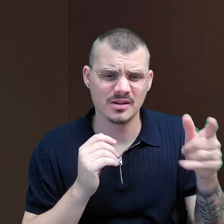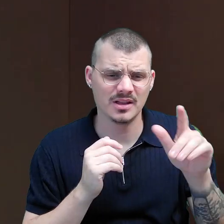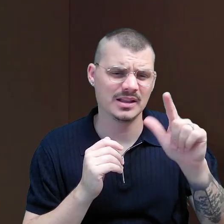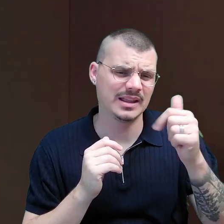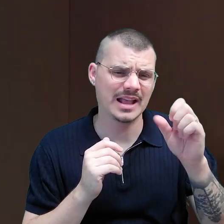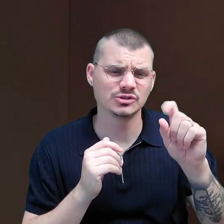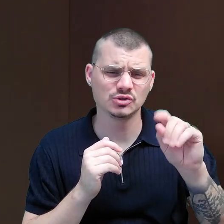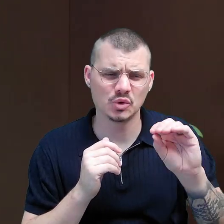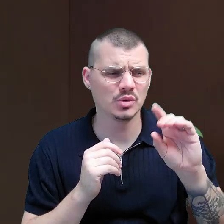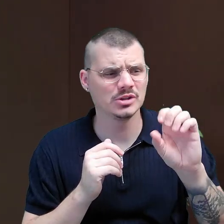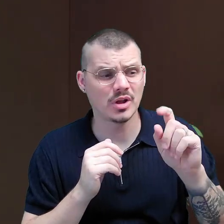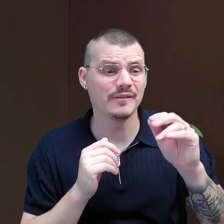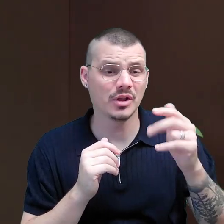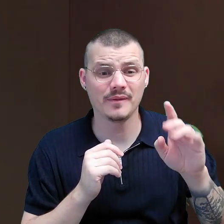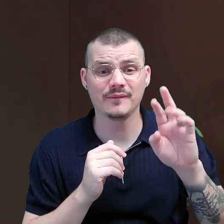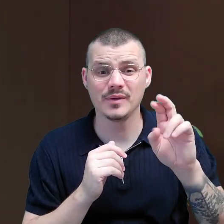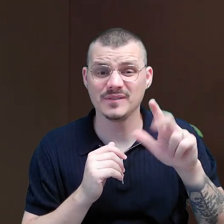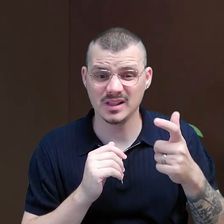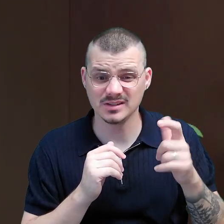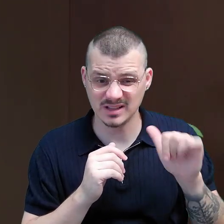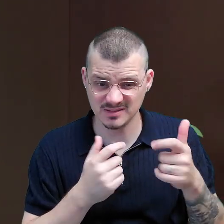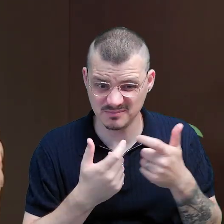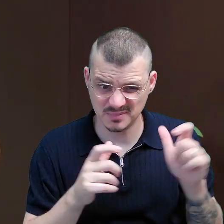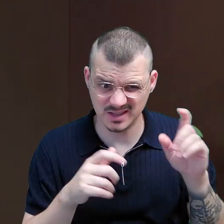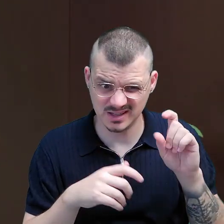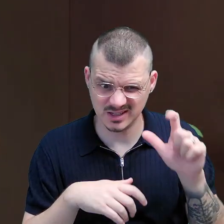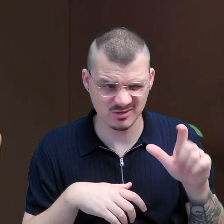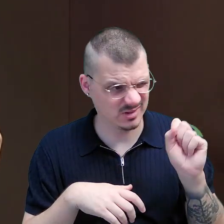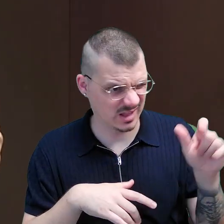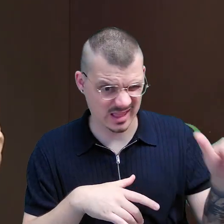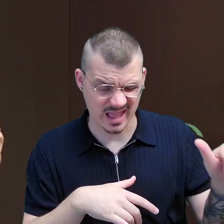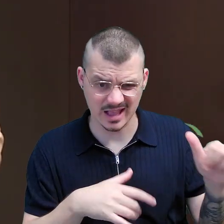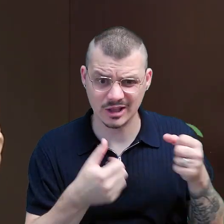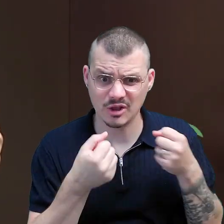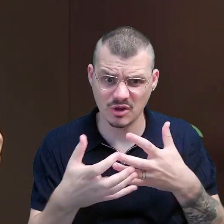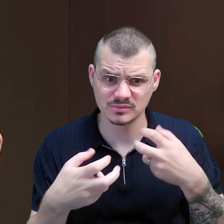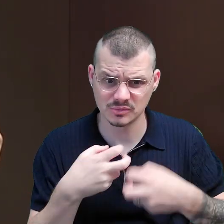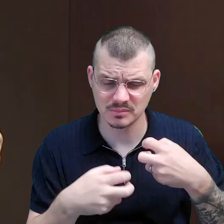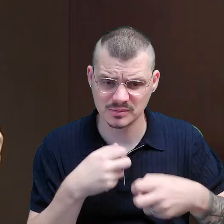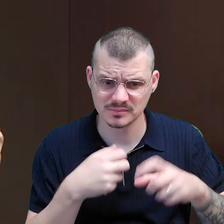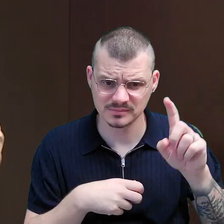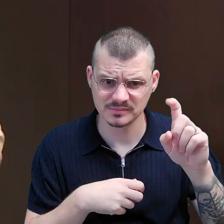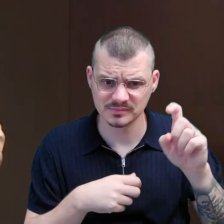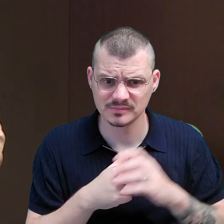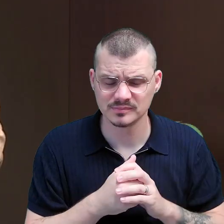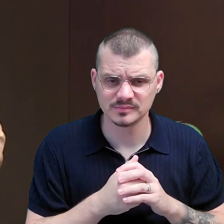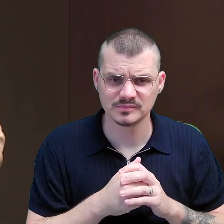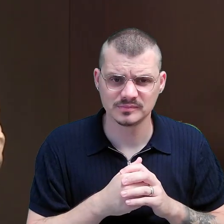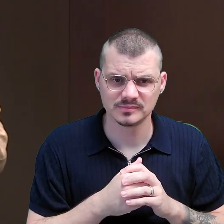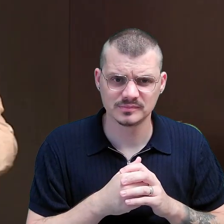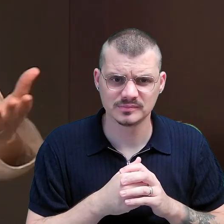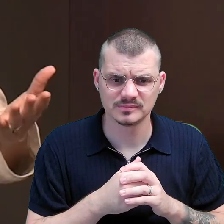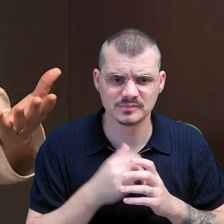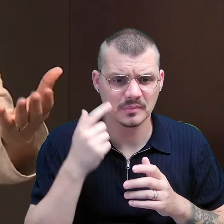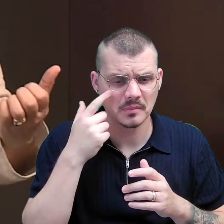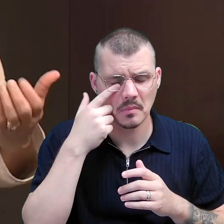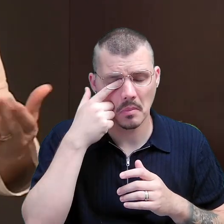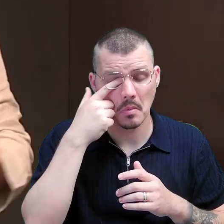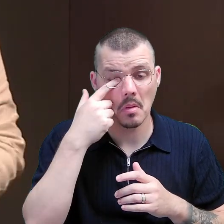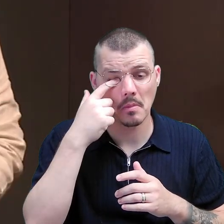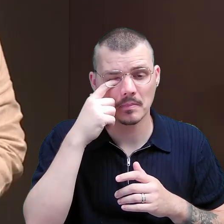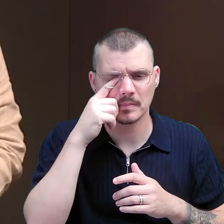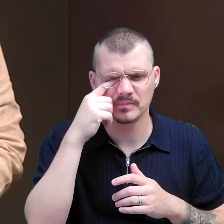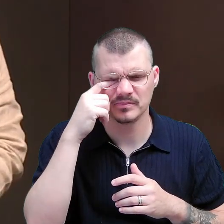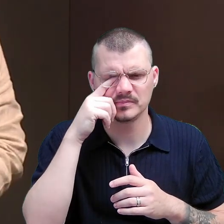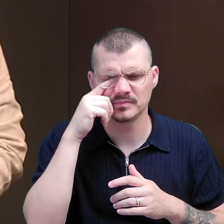gastroesophageal reflux, is that a big deal? I mean, can that cause problems? Hang on. So